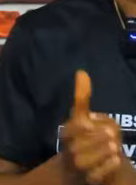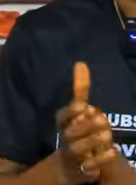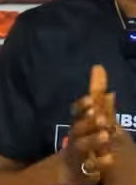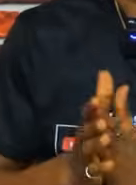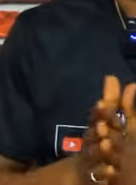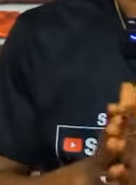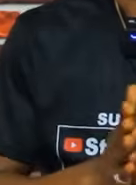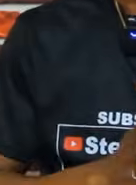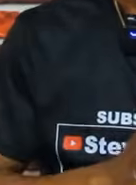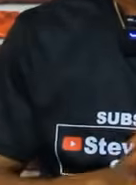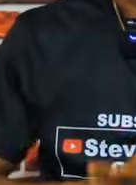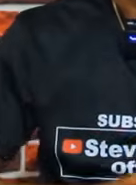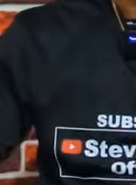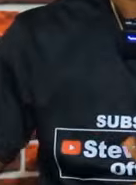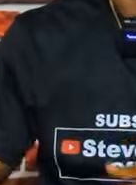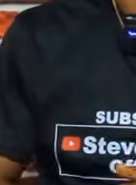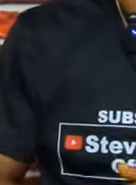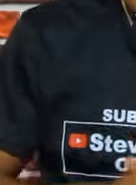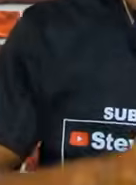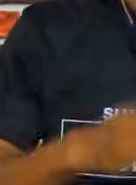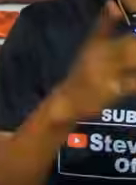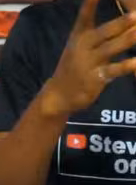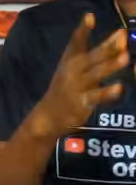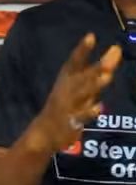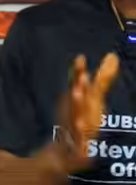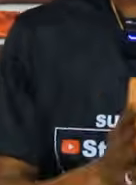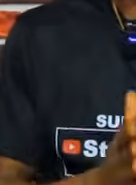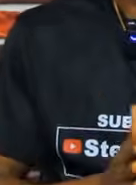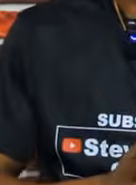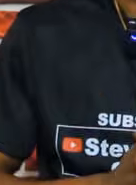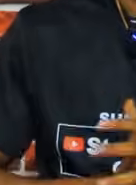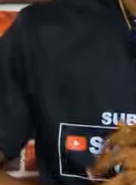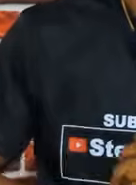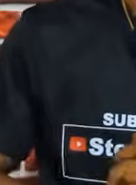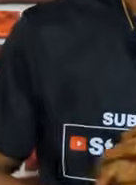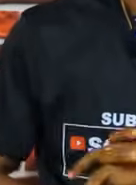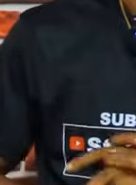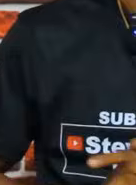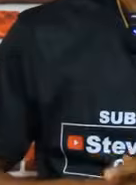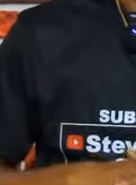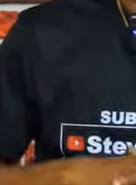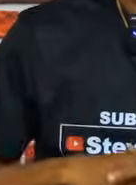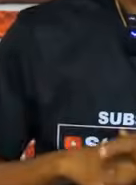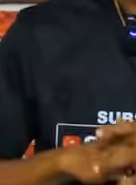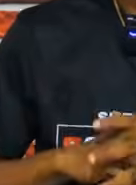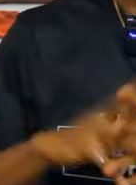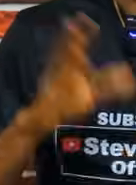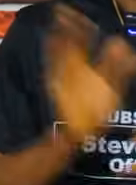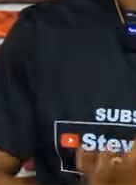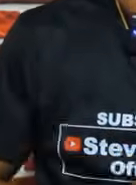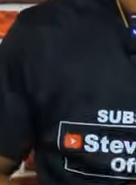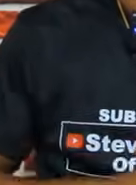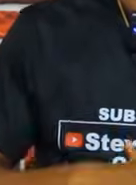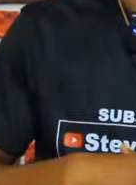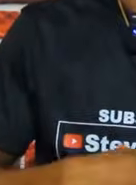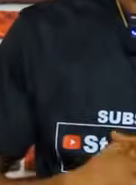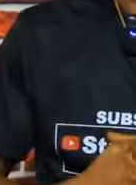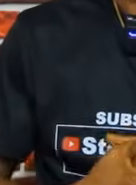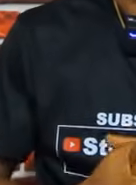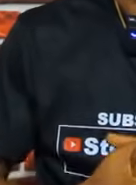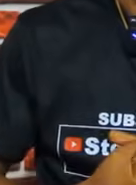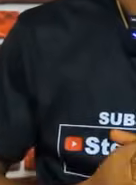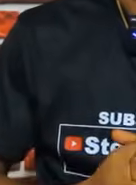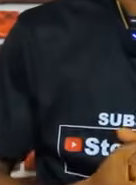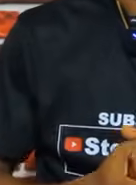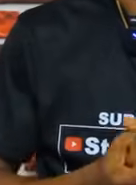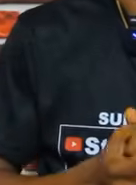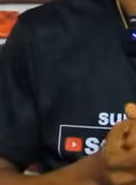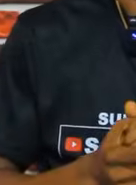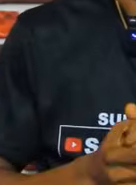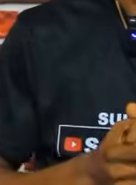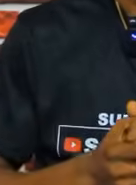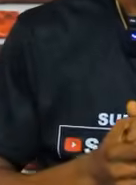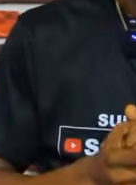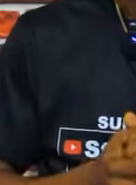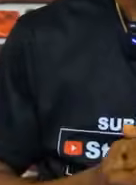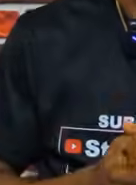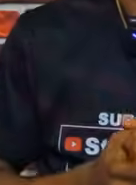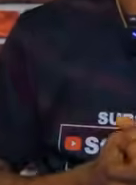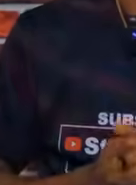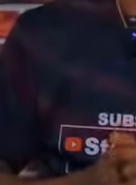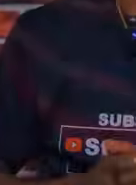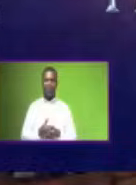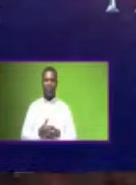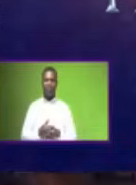goes in Shreva Stephen, adun jabia. I wish a yentier powerful message, no, embra, afe yaba, yabu, a seminal, near church and seven singer.